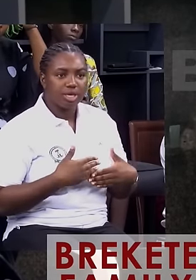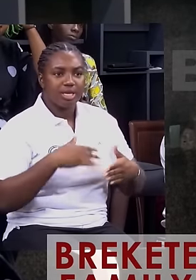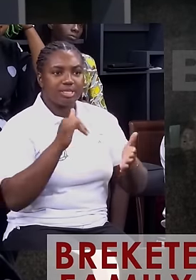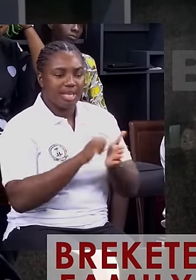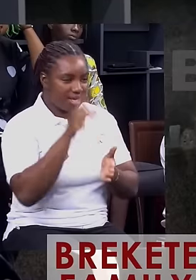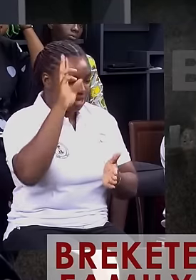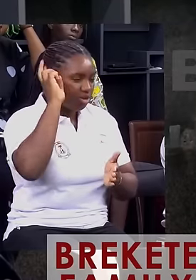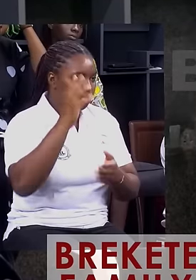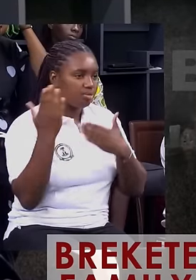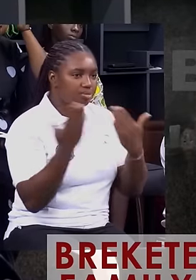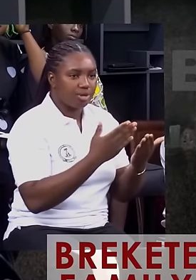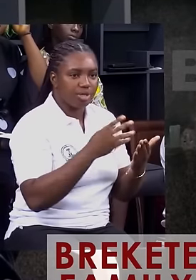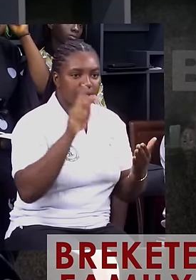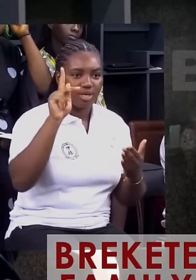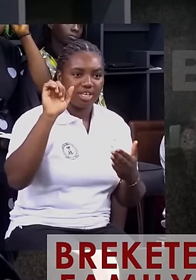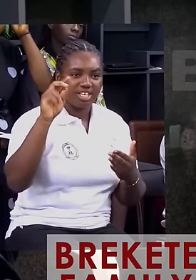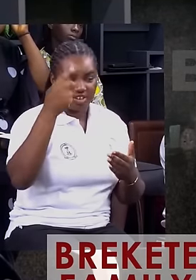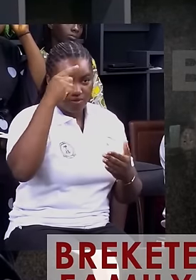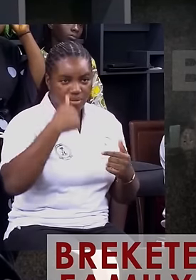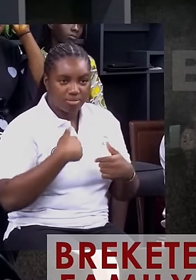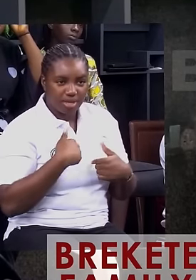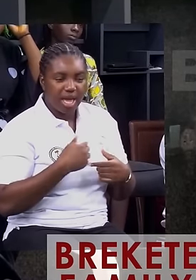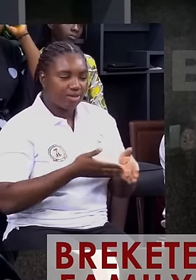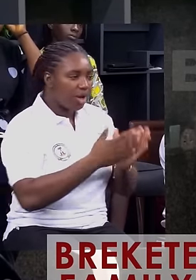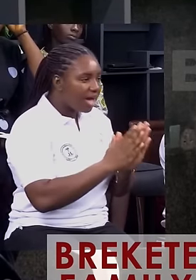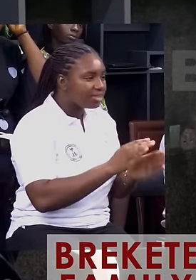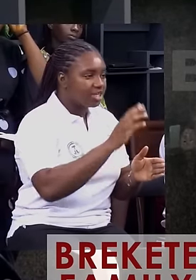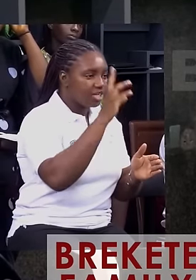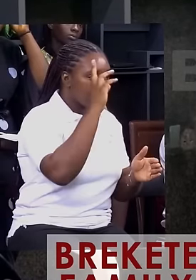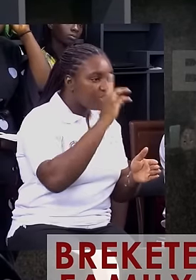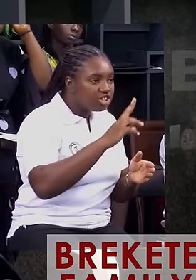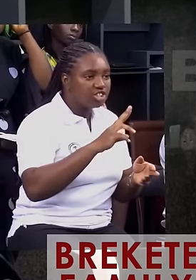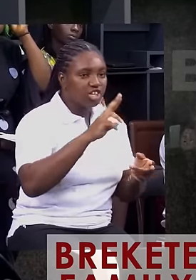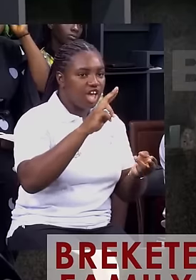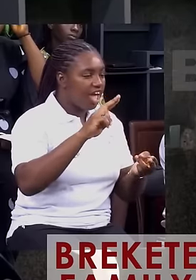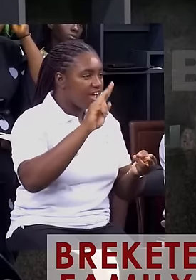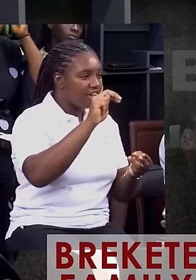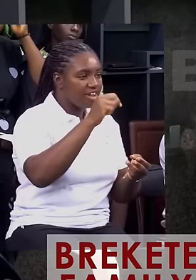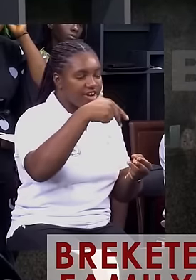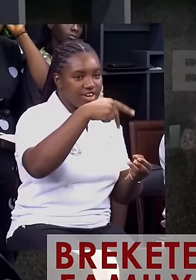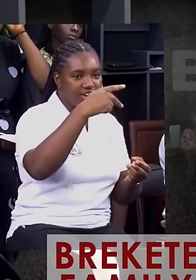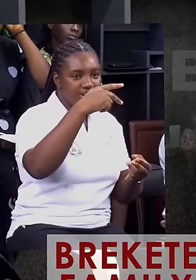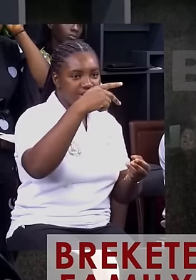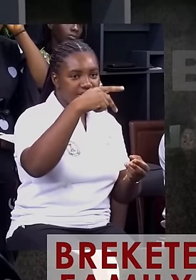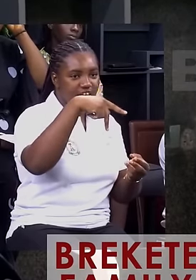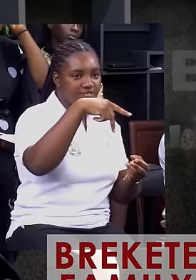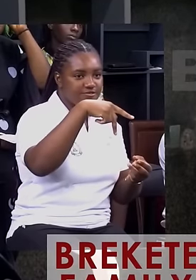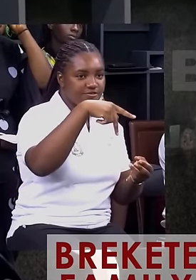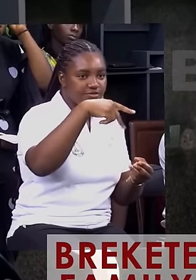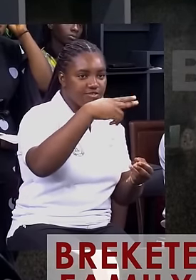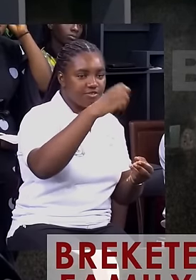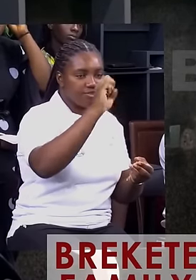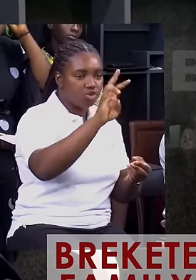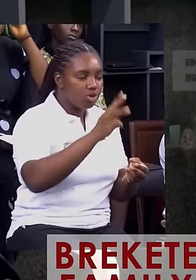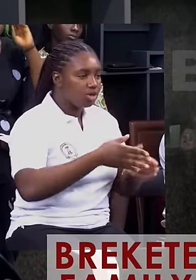to donate kidney for me. And we ask the person, you see your nephew, you say yes. We ask the person, how old are you? You say, I'm 18 and above. We ask